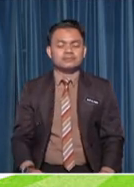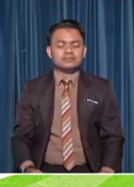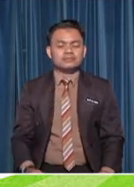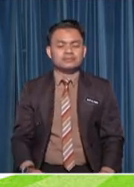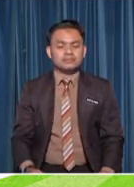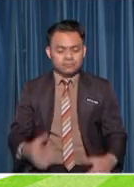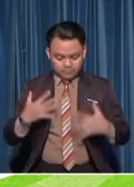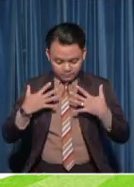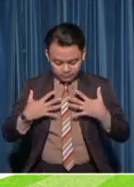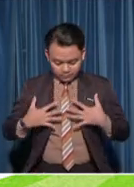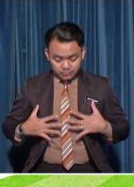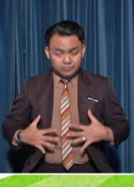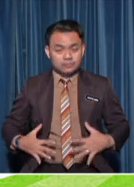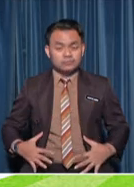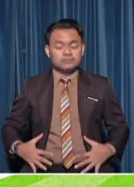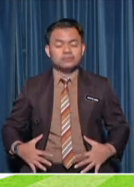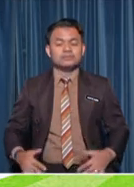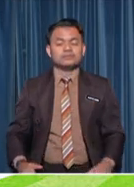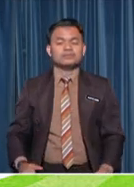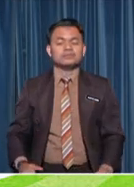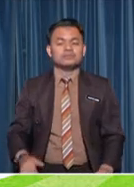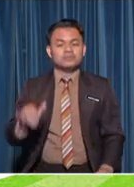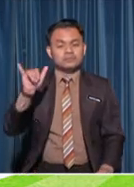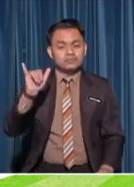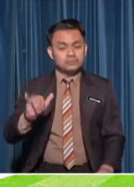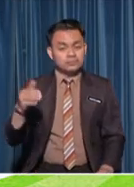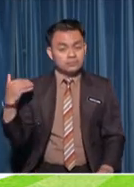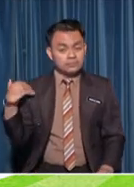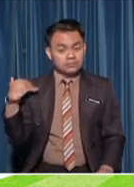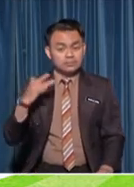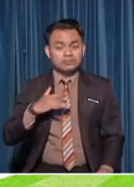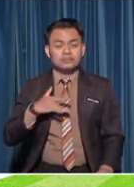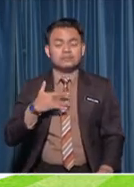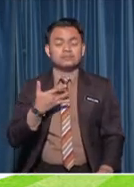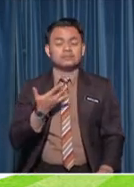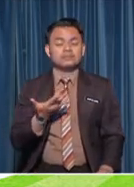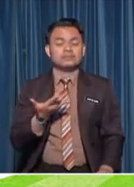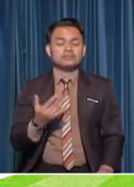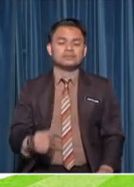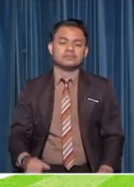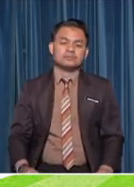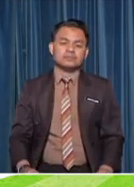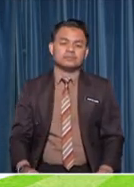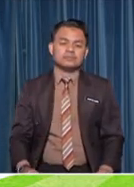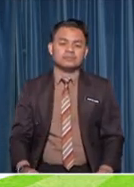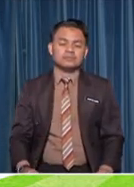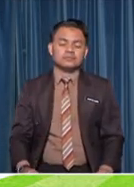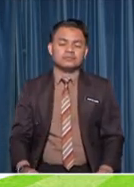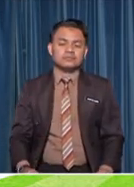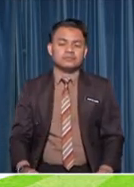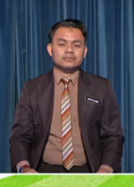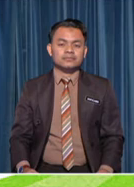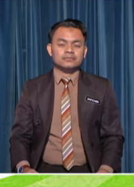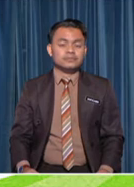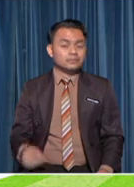the parts of our body that are related to our senses are the